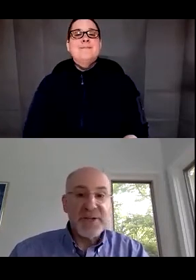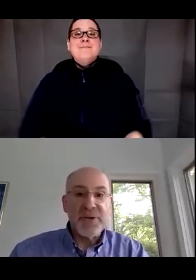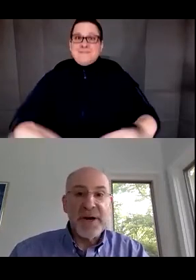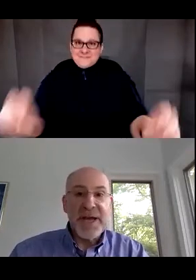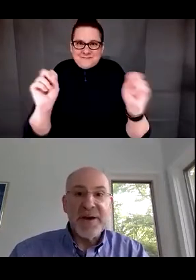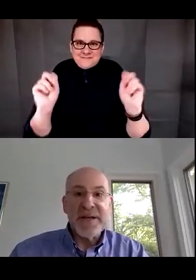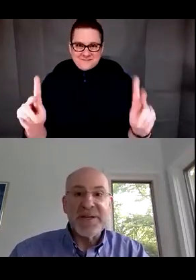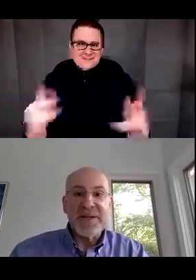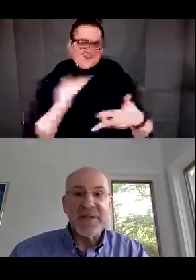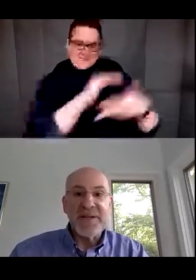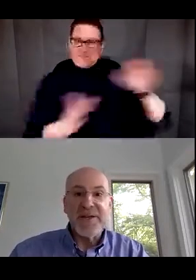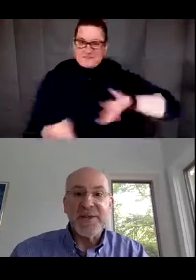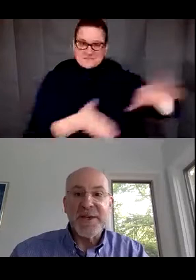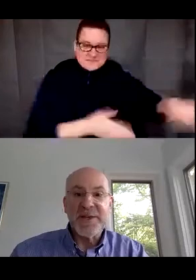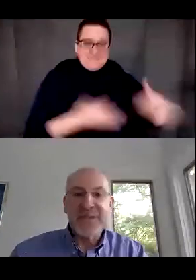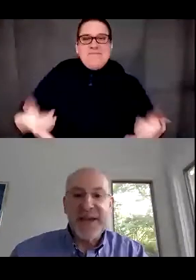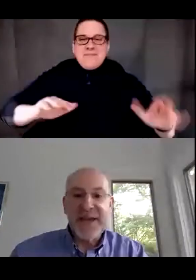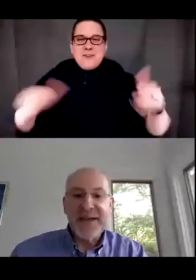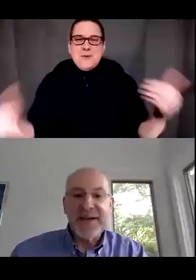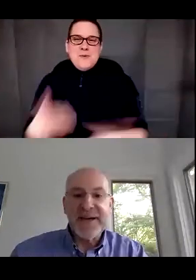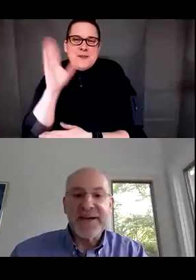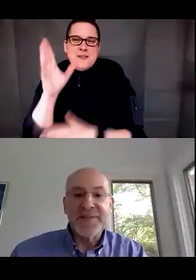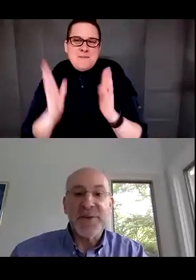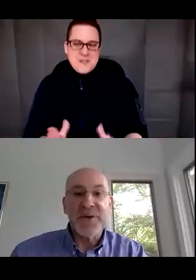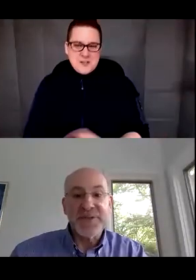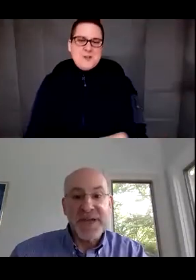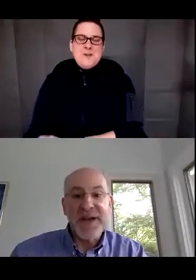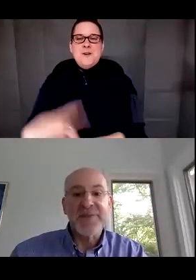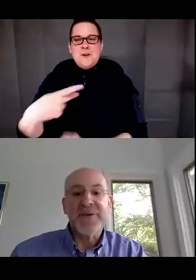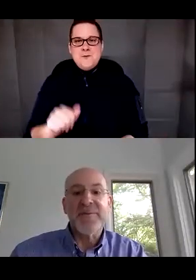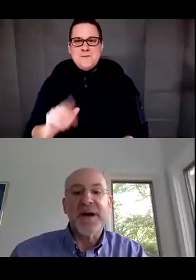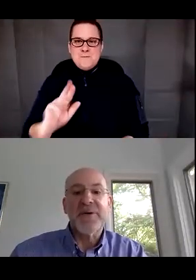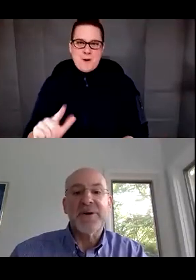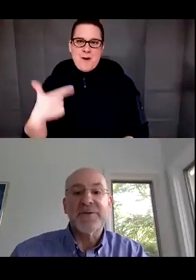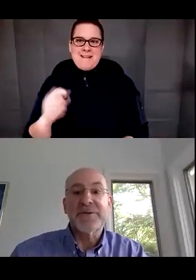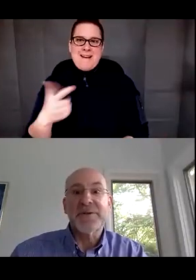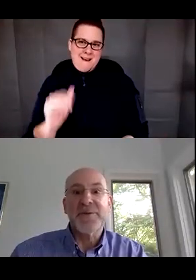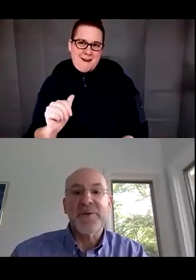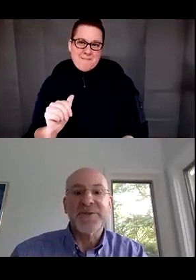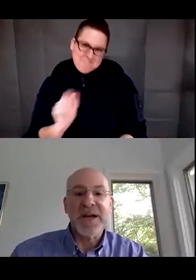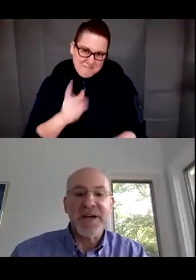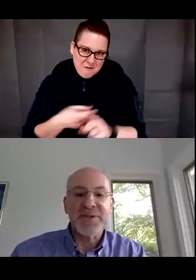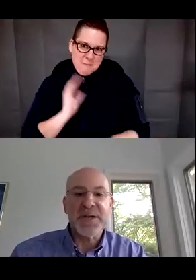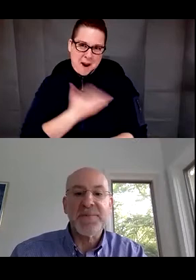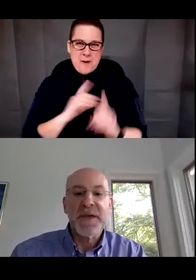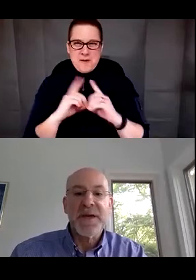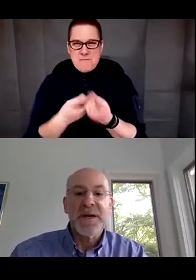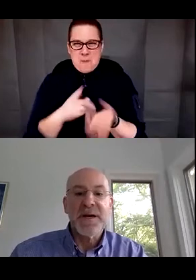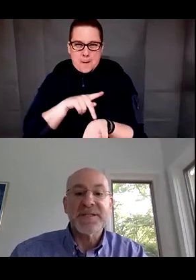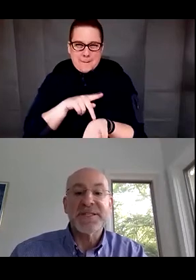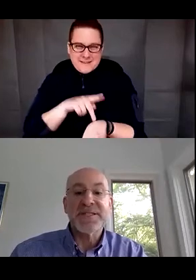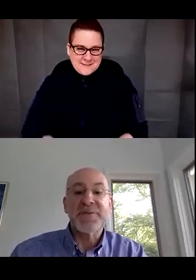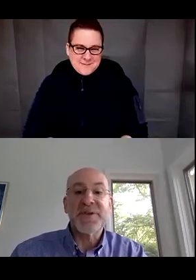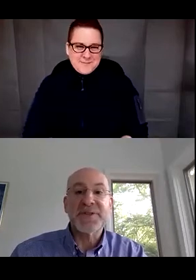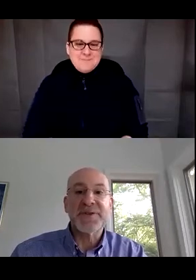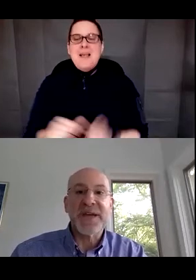Okay, so now I'd like to introduce our speaker for today. It's Paul Geha from our own Department of Psychiatry. He's